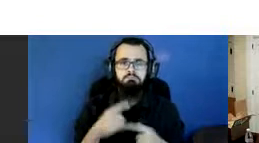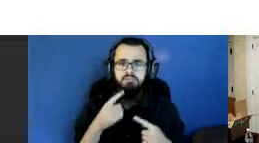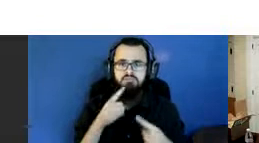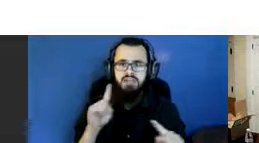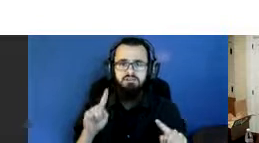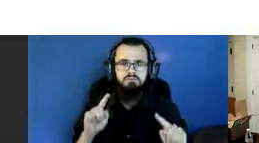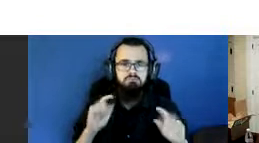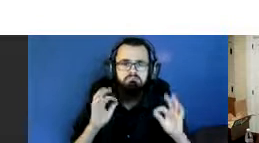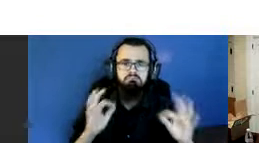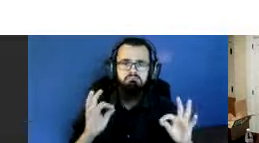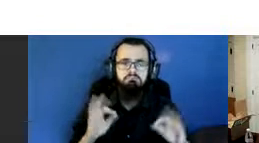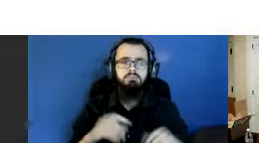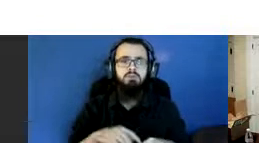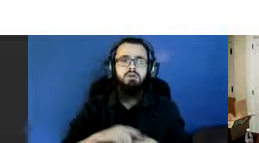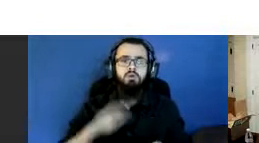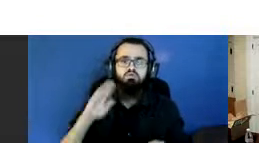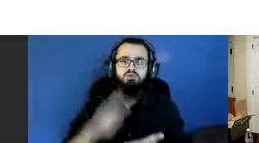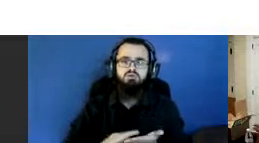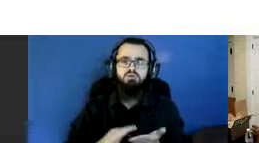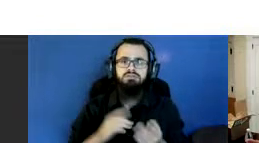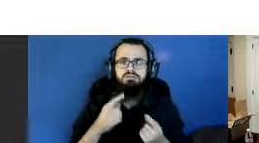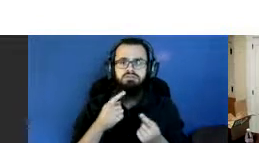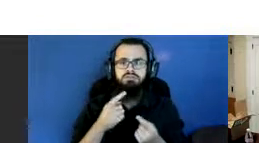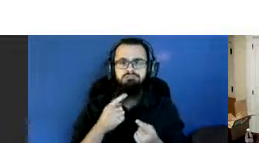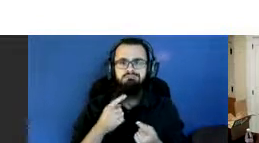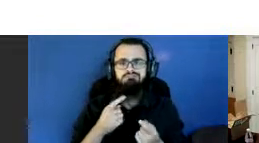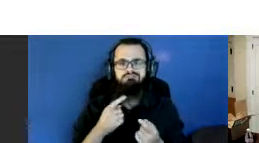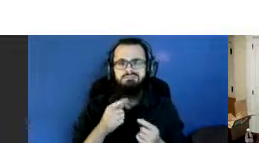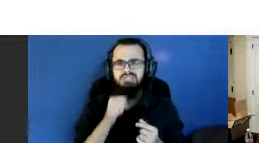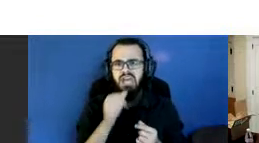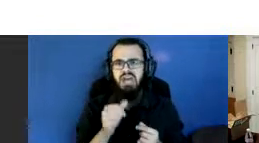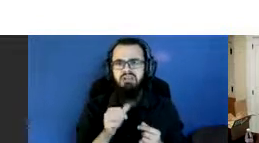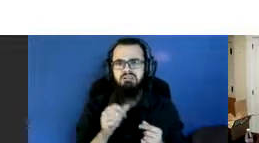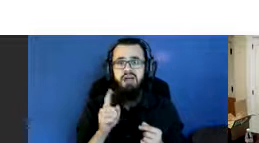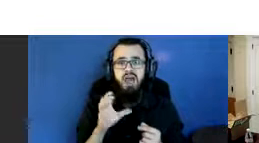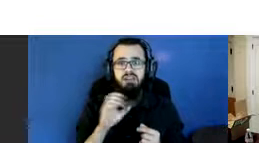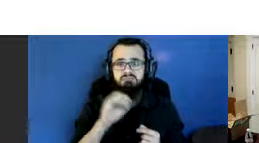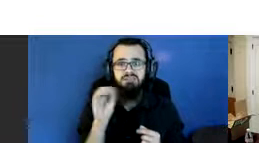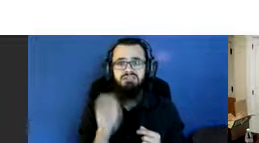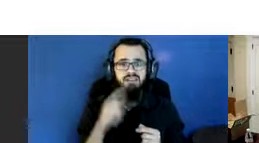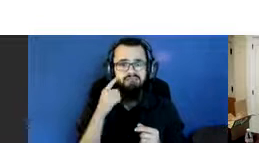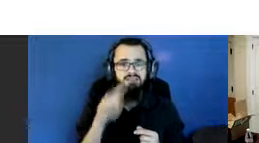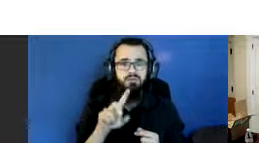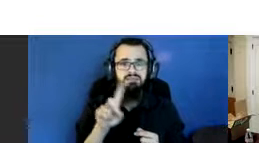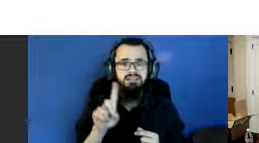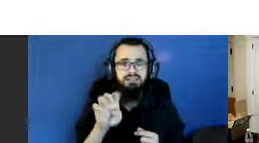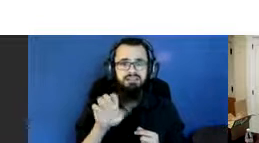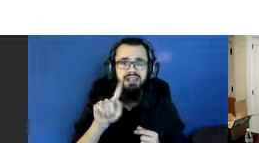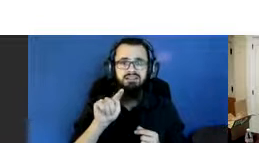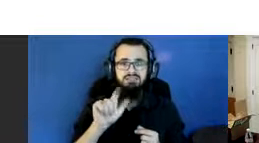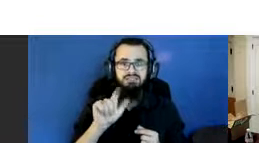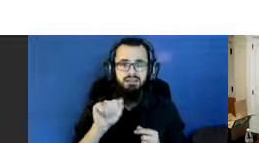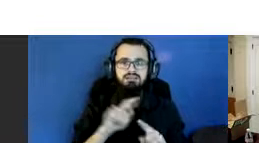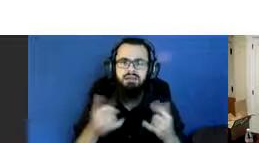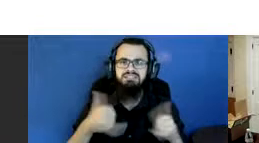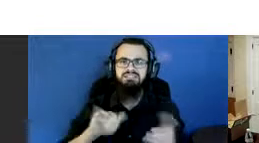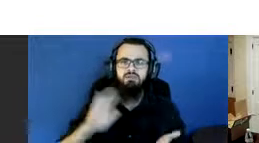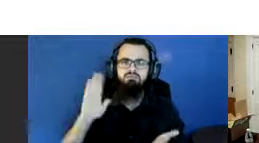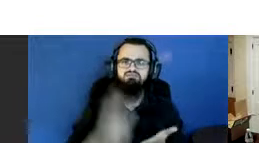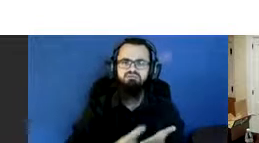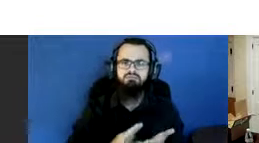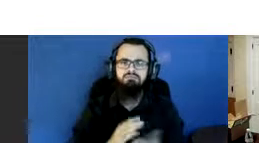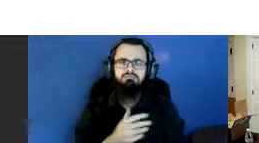Reduced effectiveness at transmission for Delta, but still more protective than being unvaccinated, and highly protective